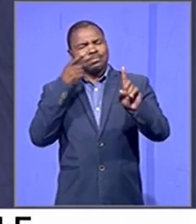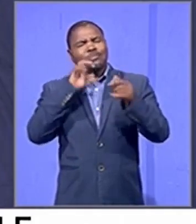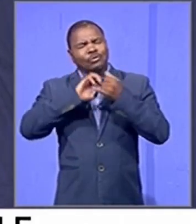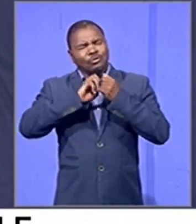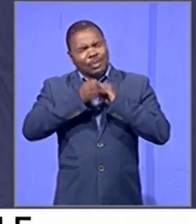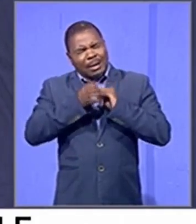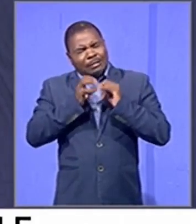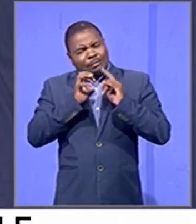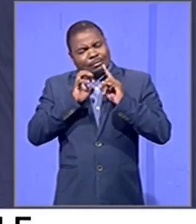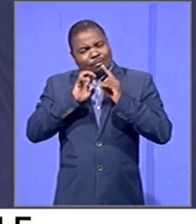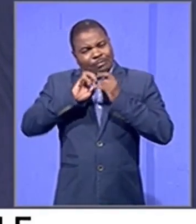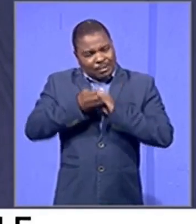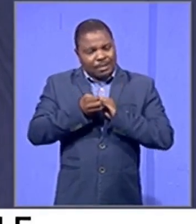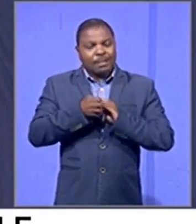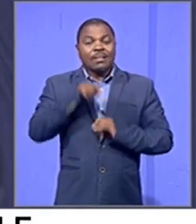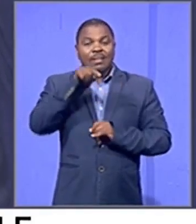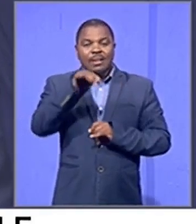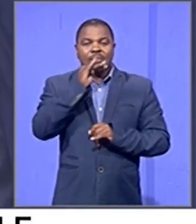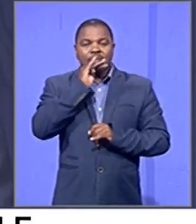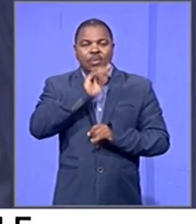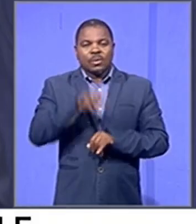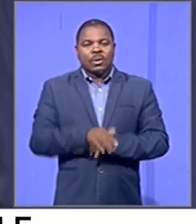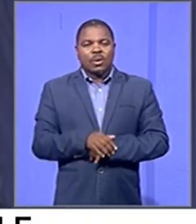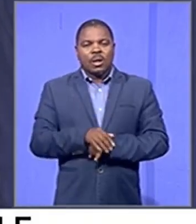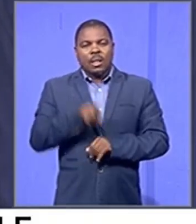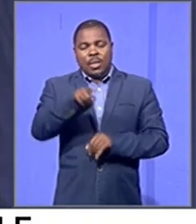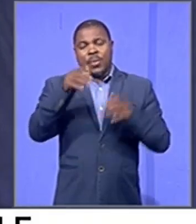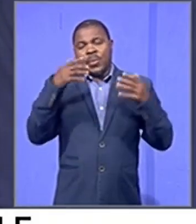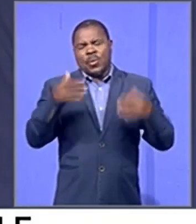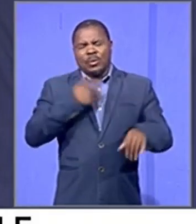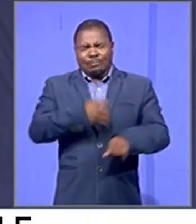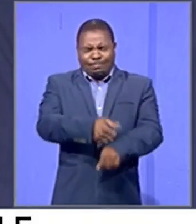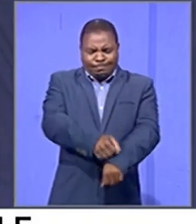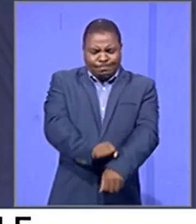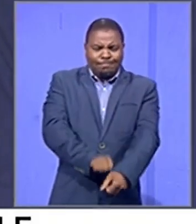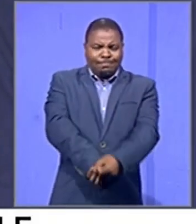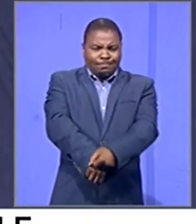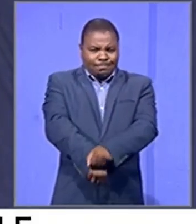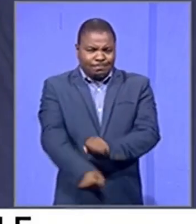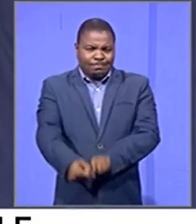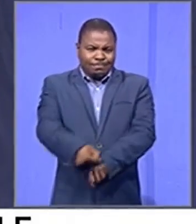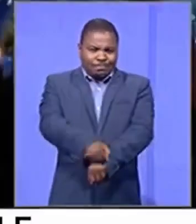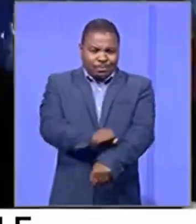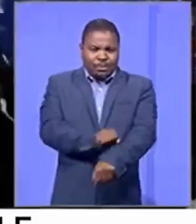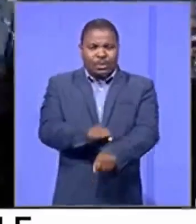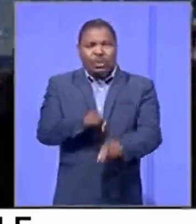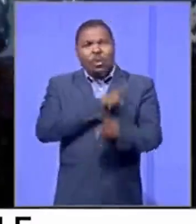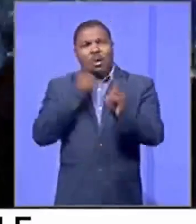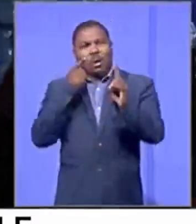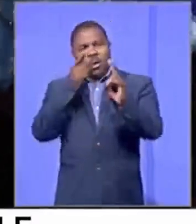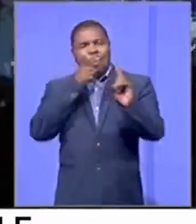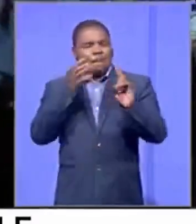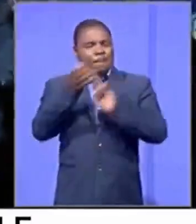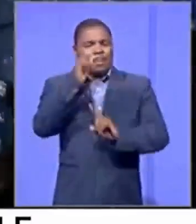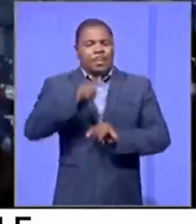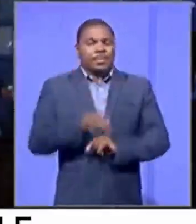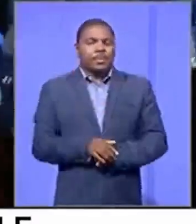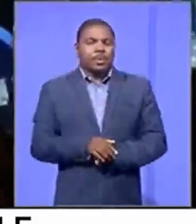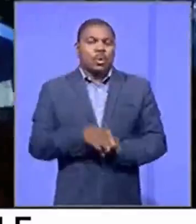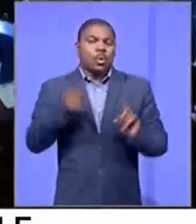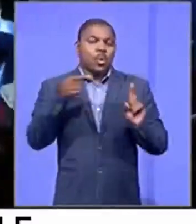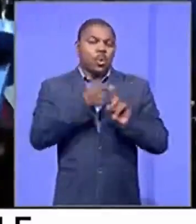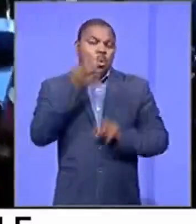is increasingly being used to describe a monumental effort and a lofty goal. Steenhuisen o phatlaladitse